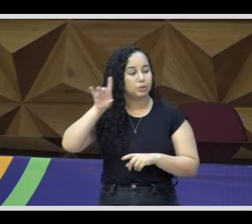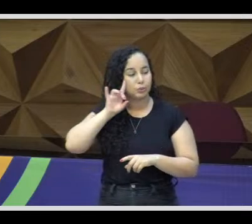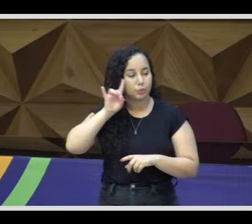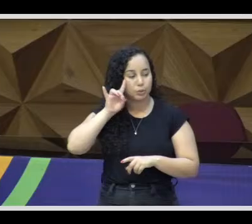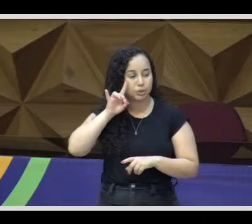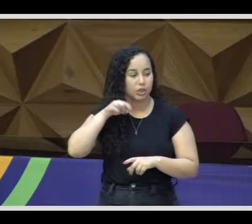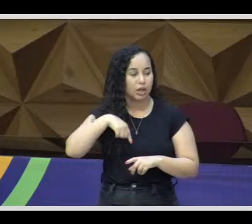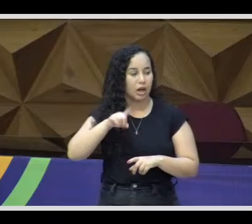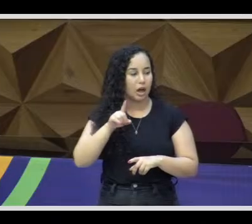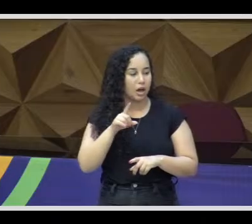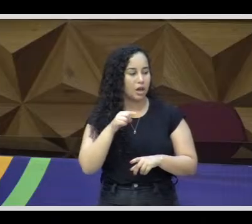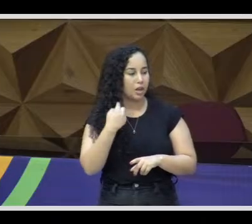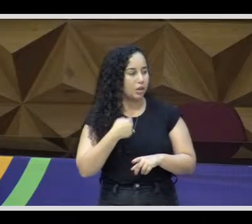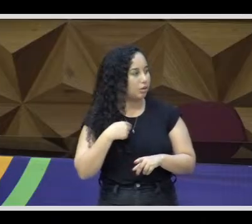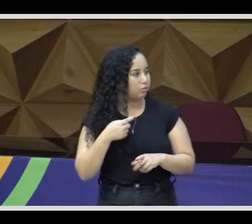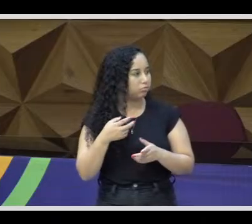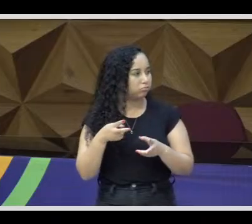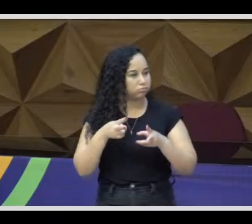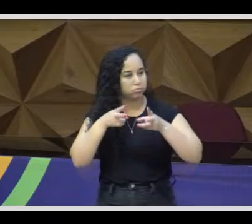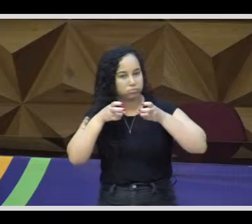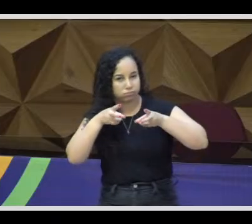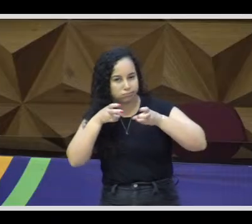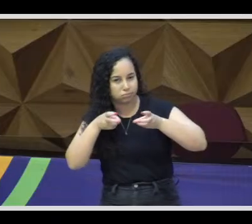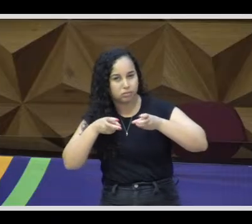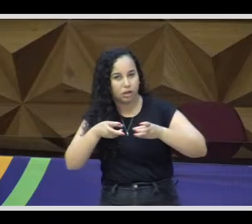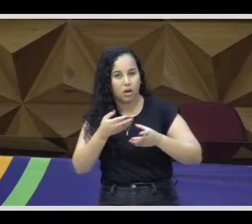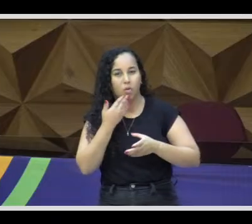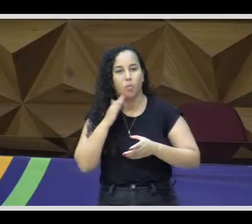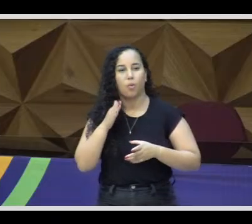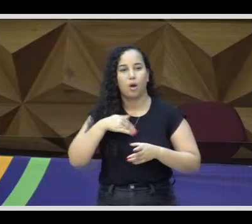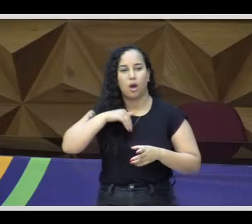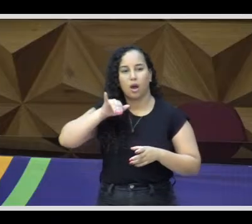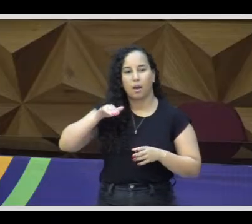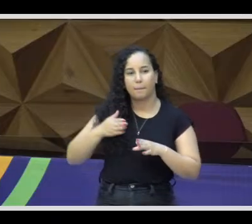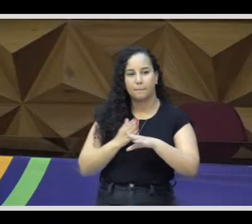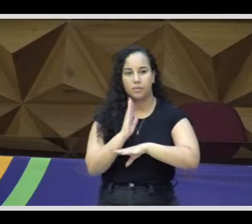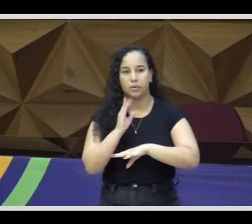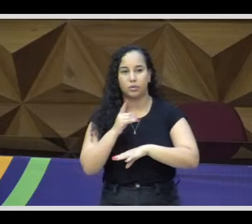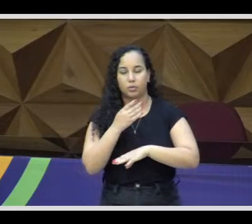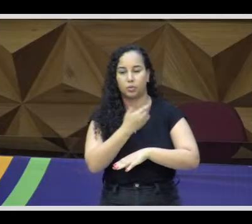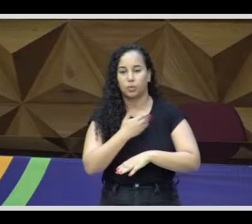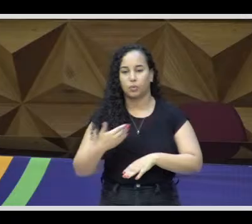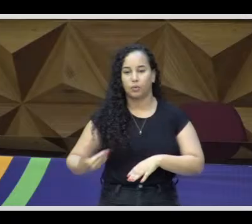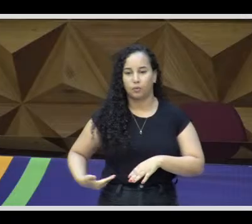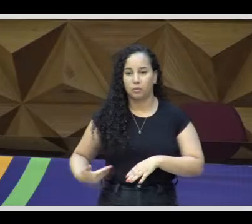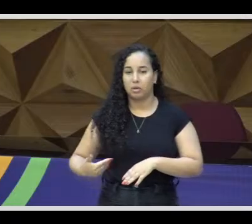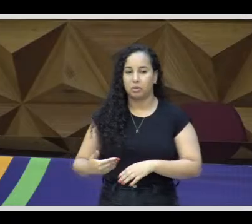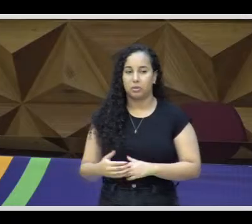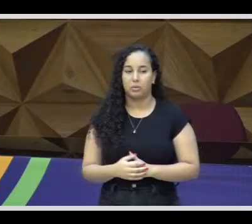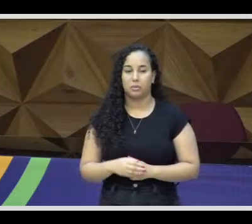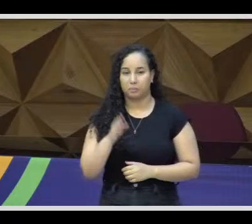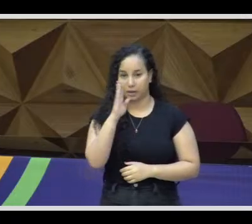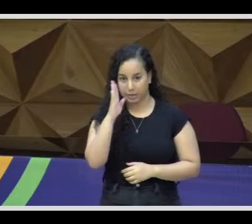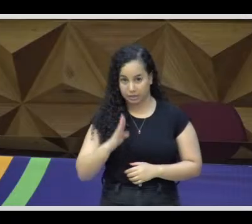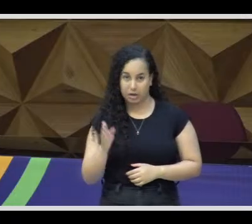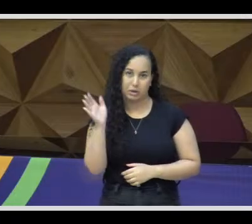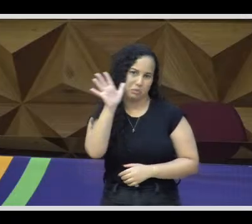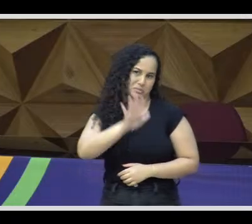this social listening, we capture the approval of the government, Brazilian government in